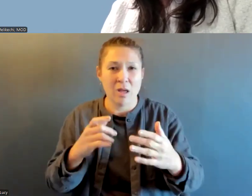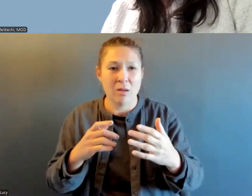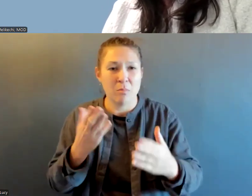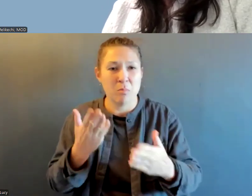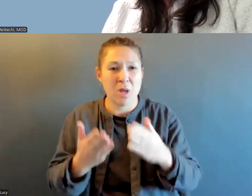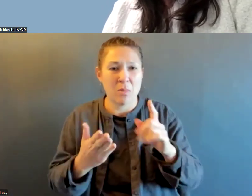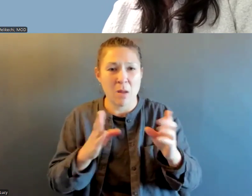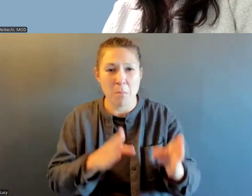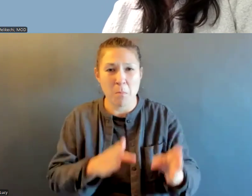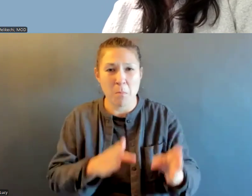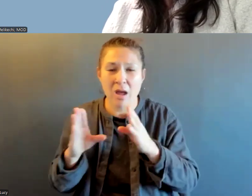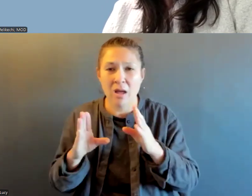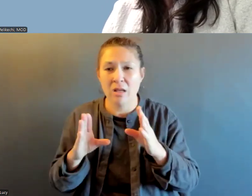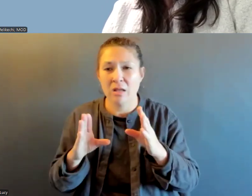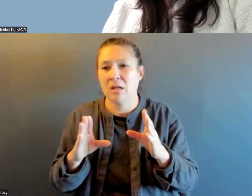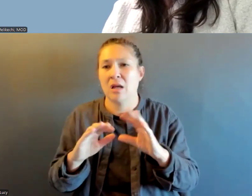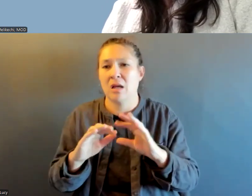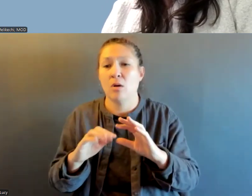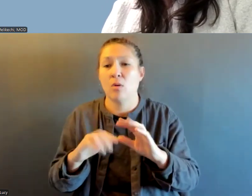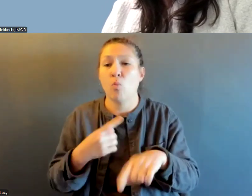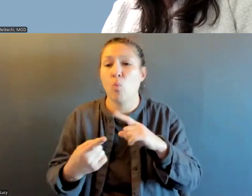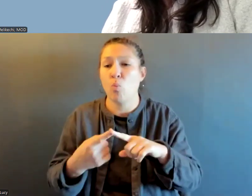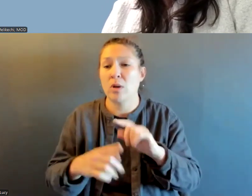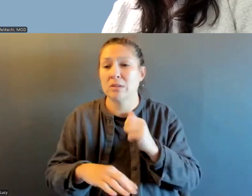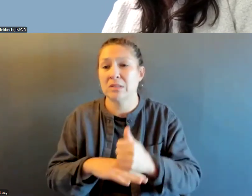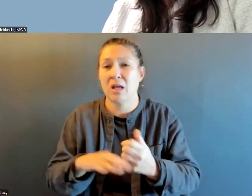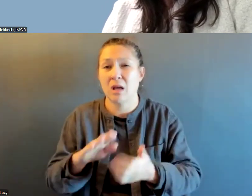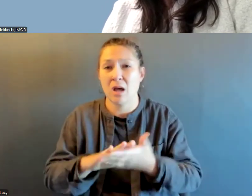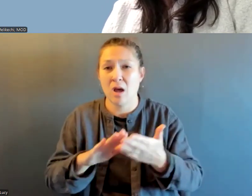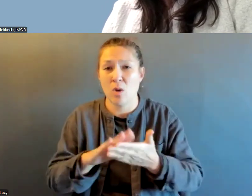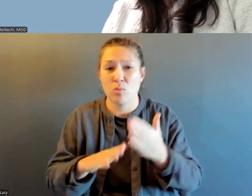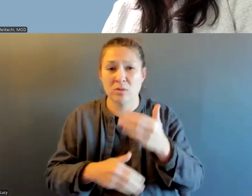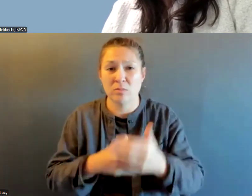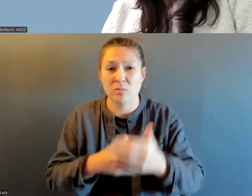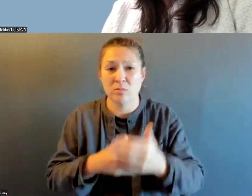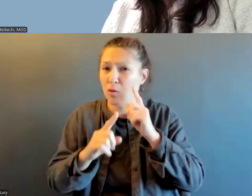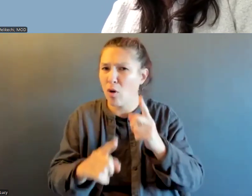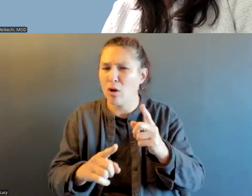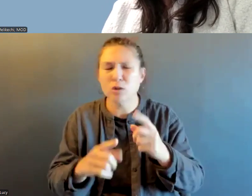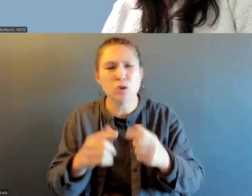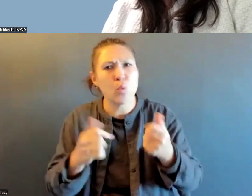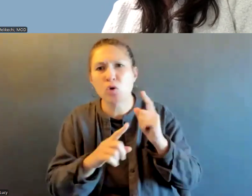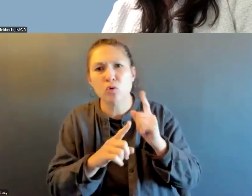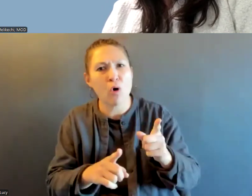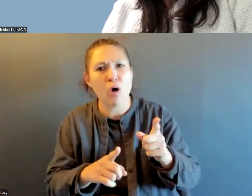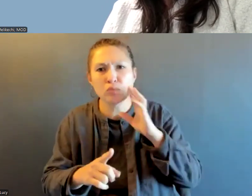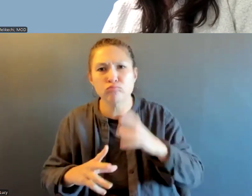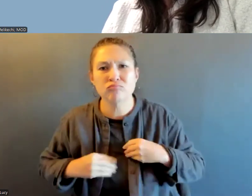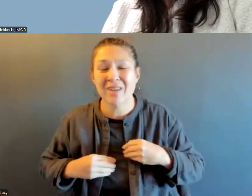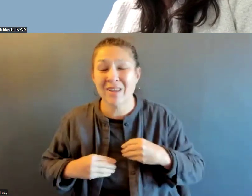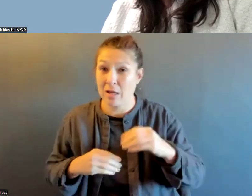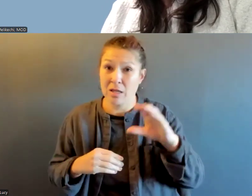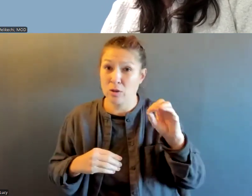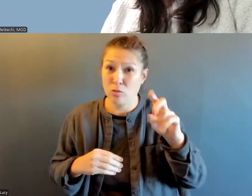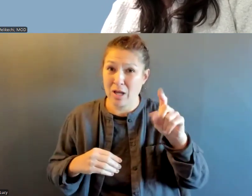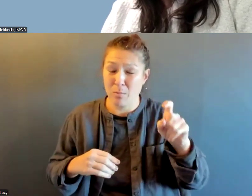through setting up your operating procedures and your sample goals. Which goals are you actually going to take on? Every commission doesn't have to take on all of those